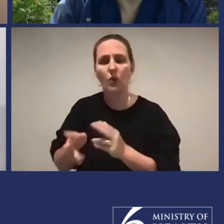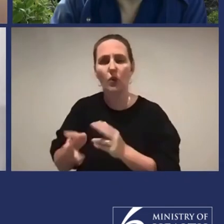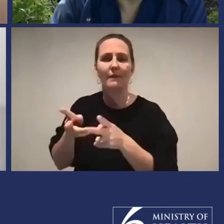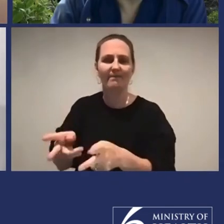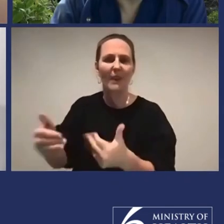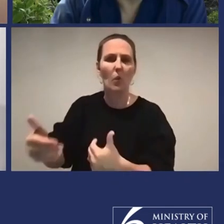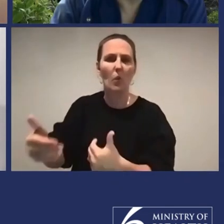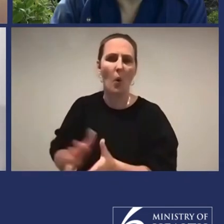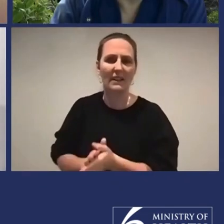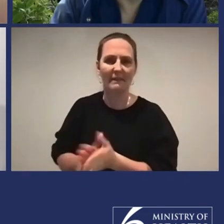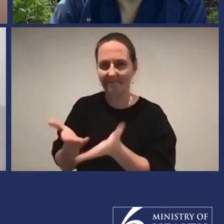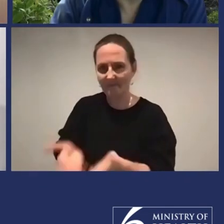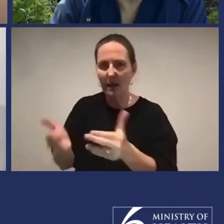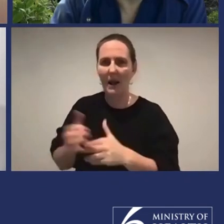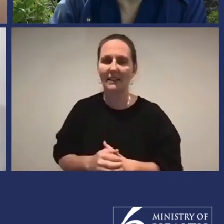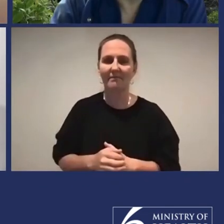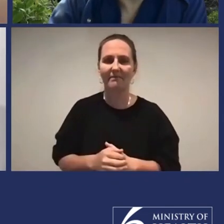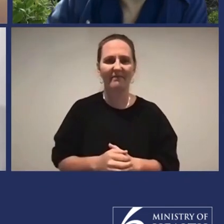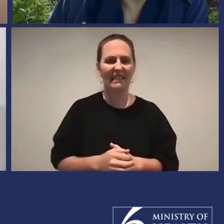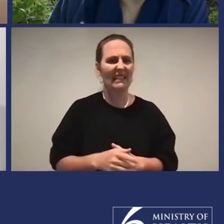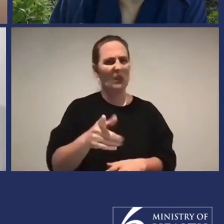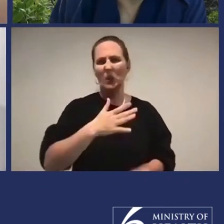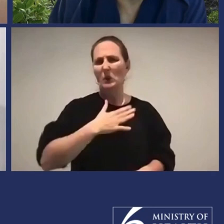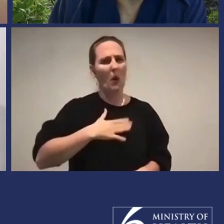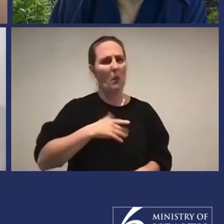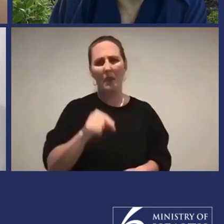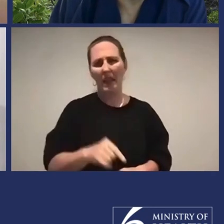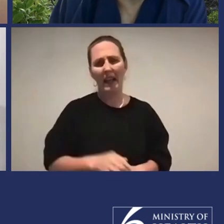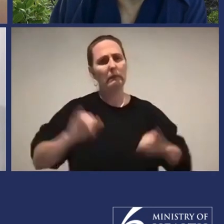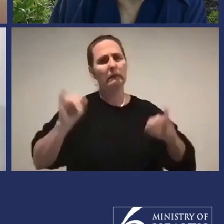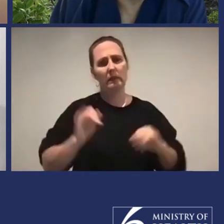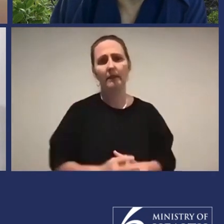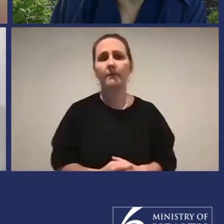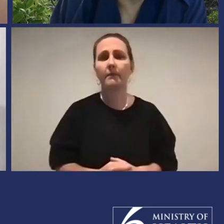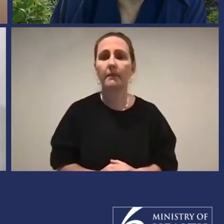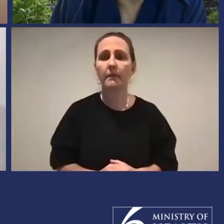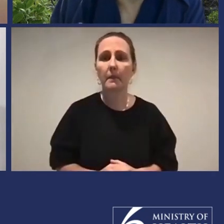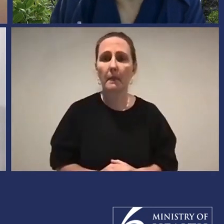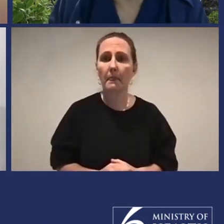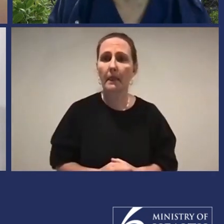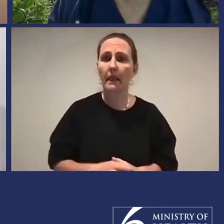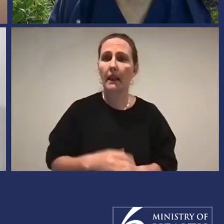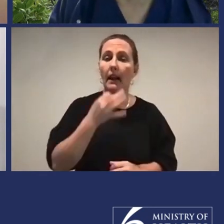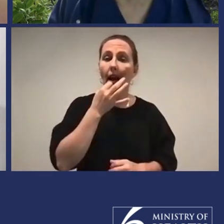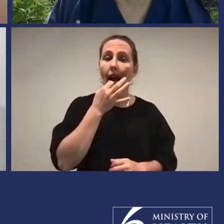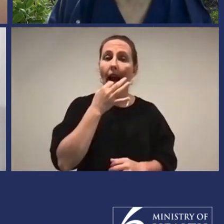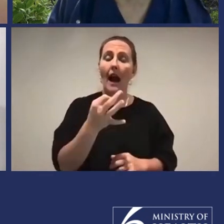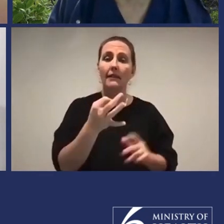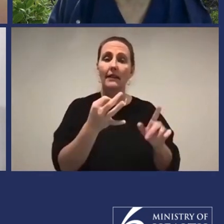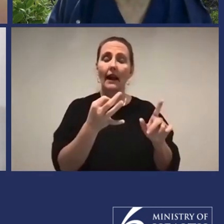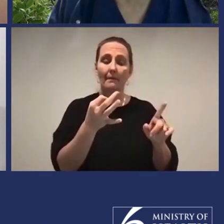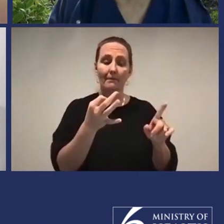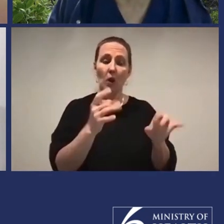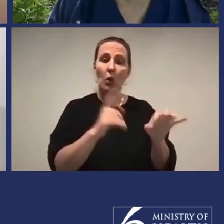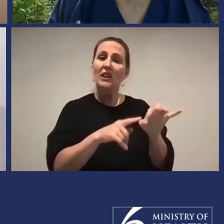Yeah, and nobody wants that at all. Leah has a question from Facebook. Thank you, Leah.